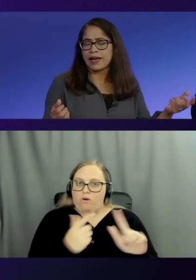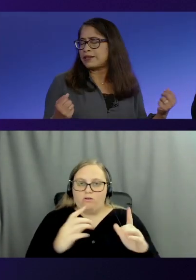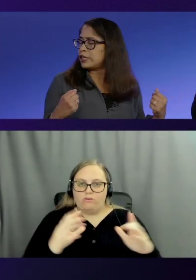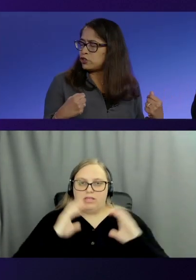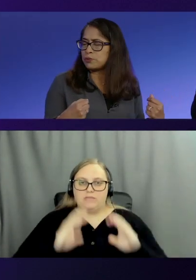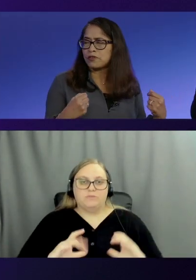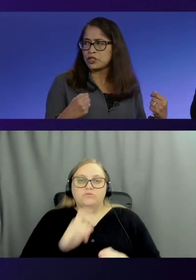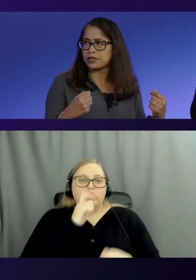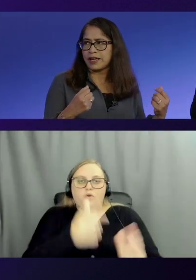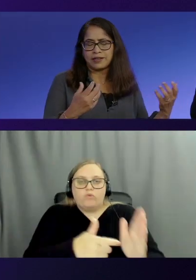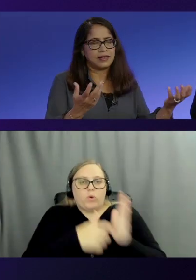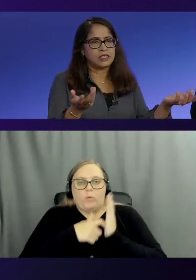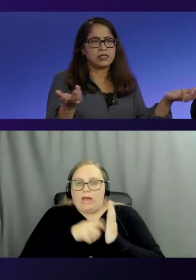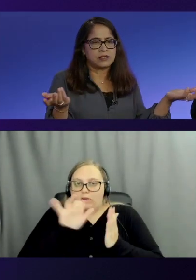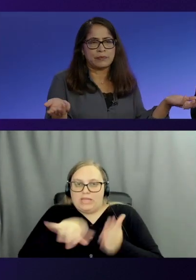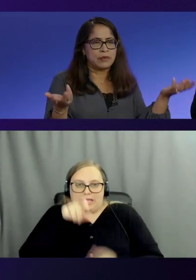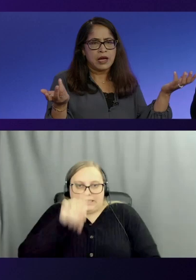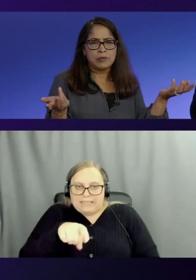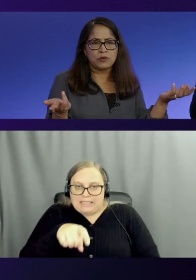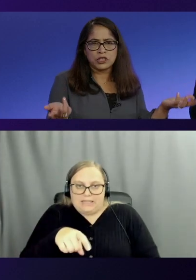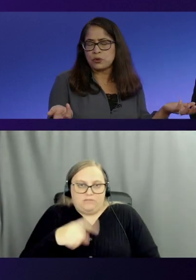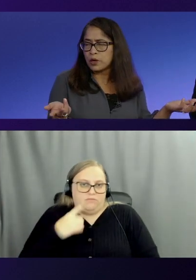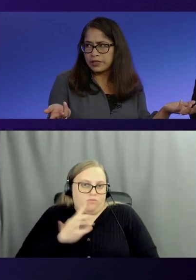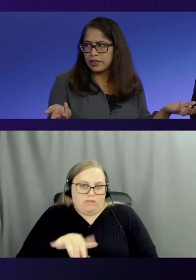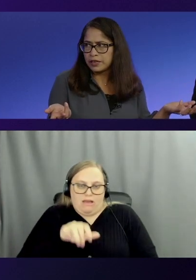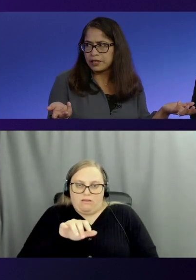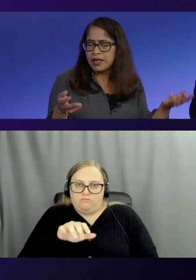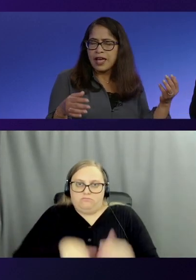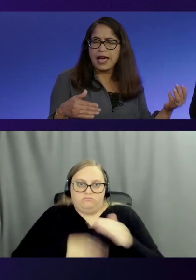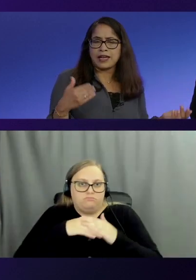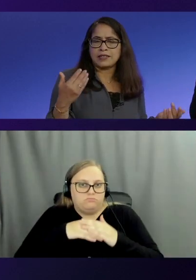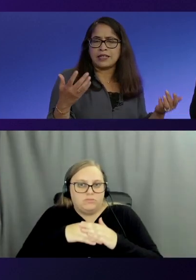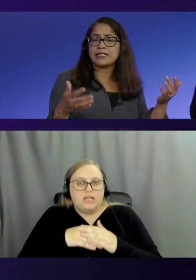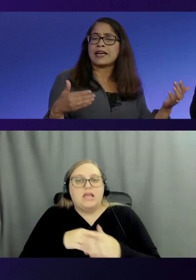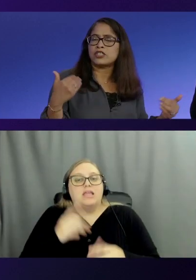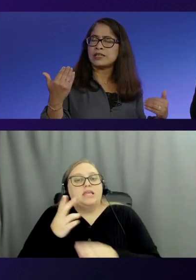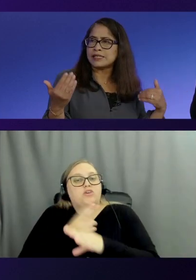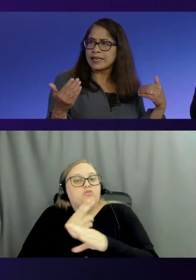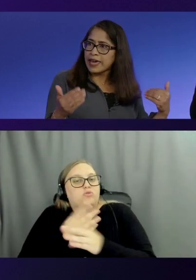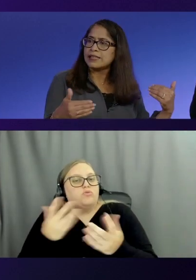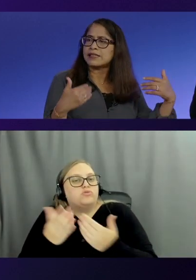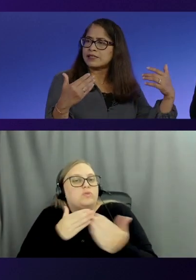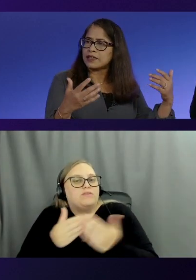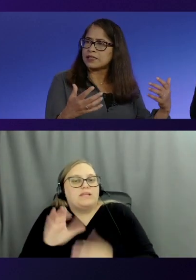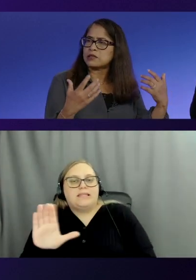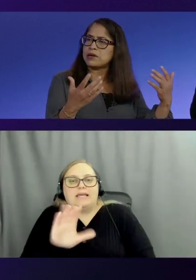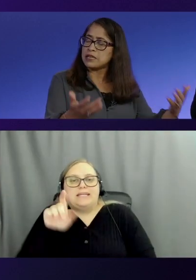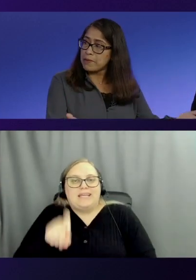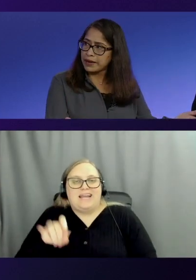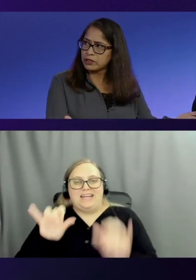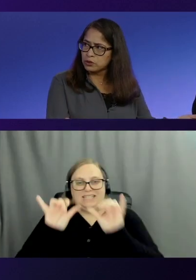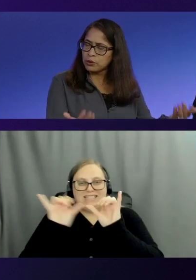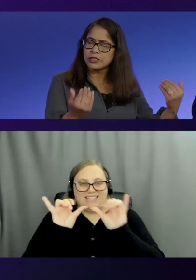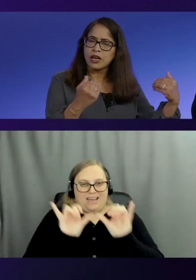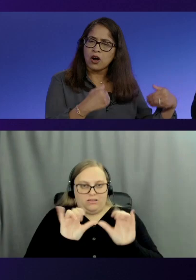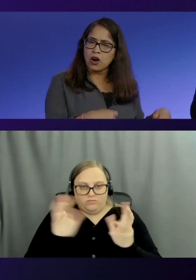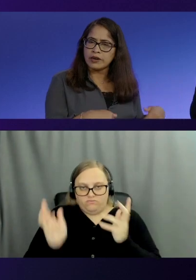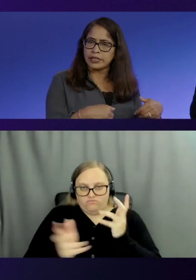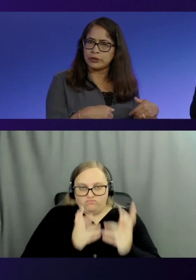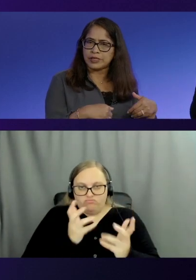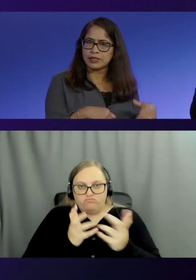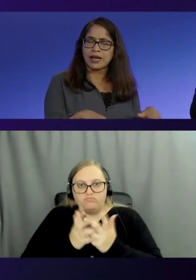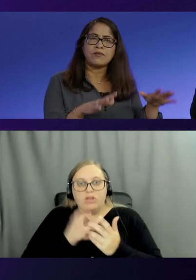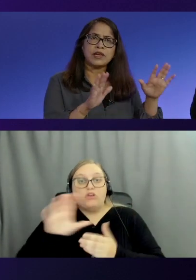require that need to provision that. They just provision what they need. And it actually scales as the customer demand grows